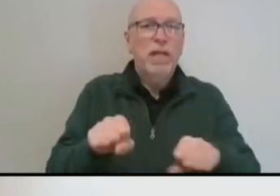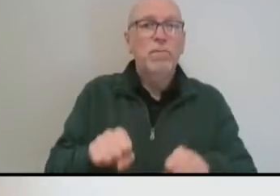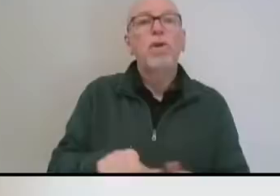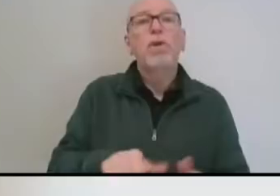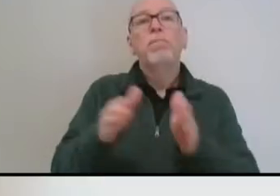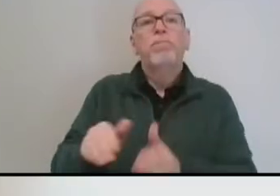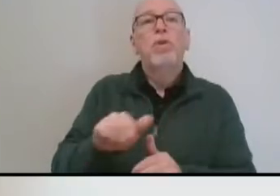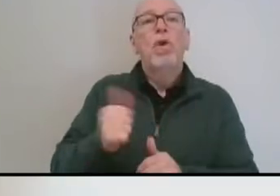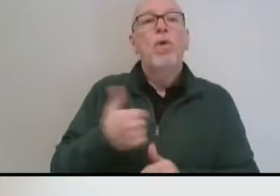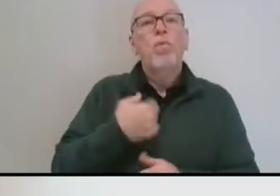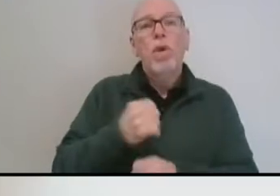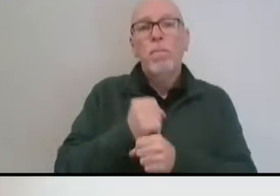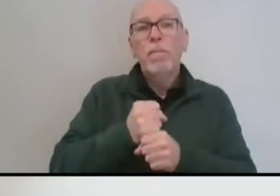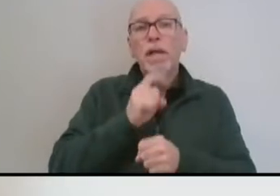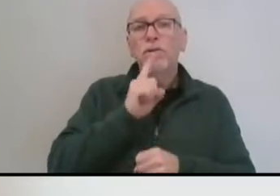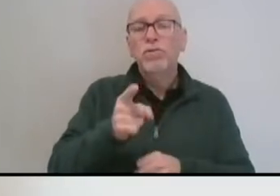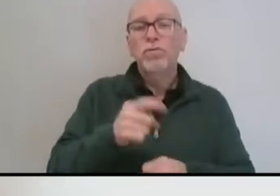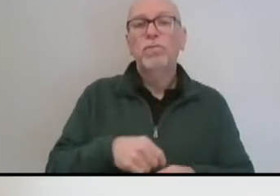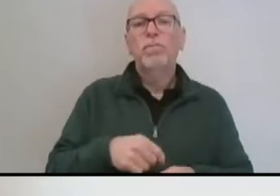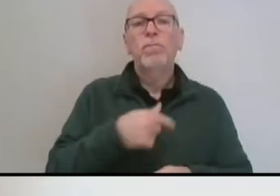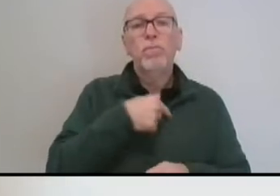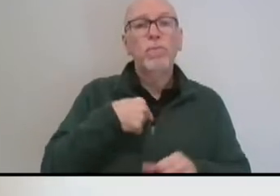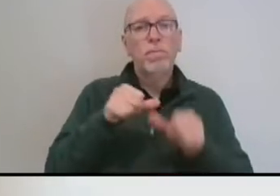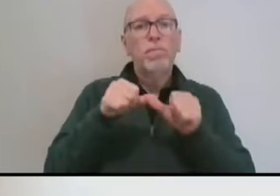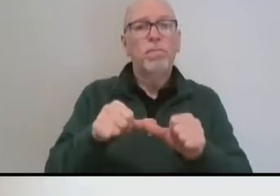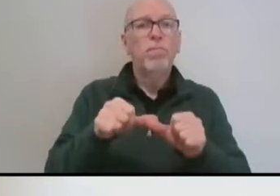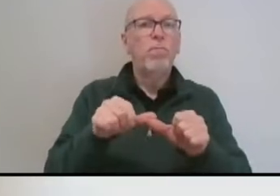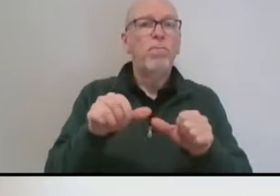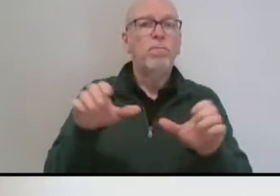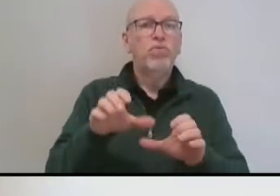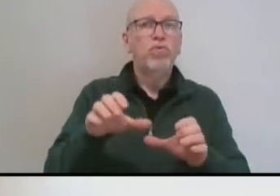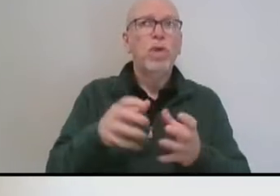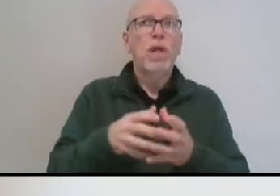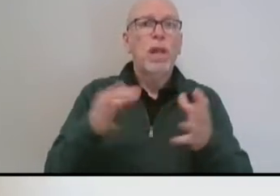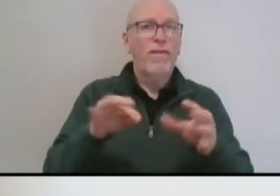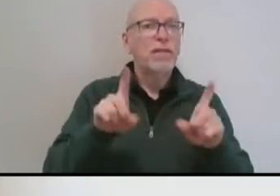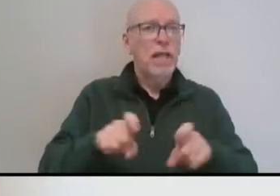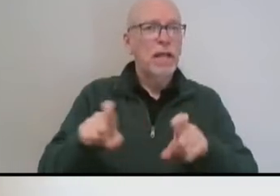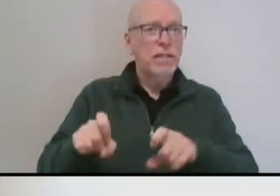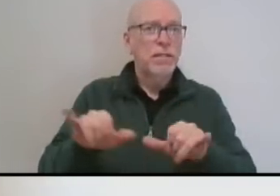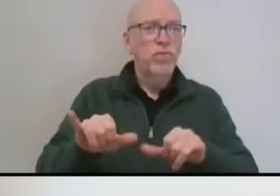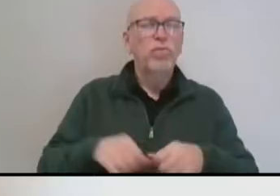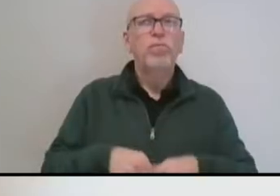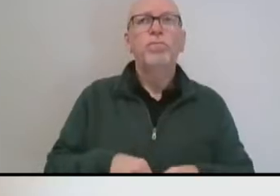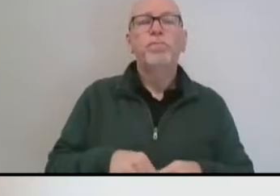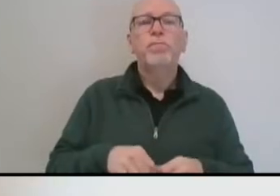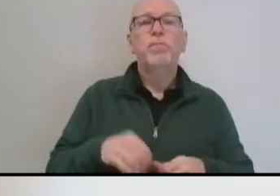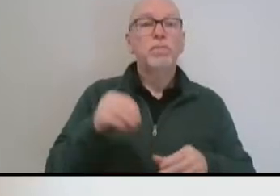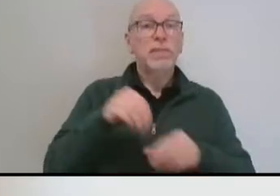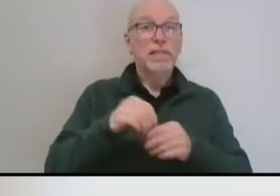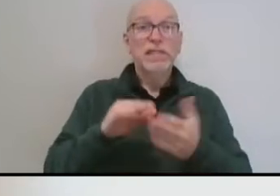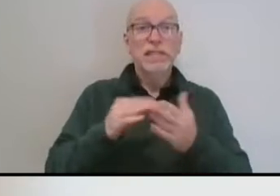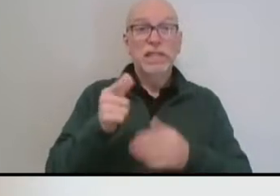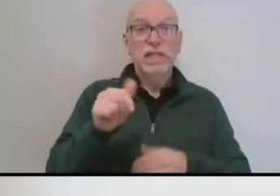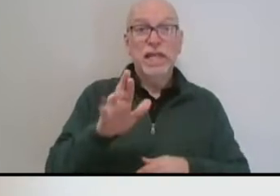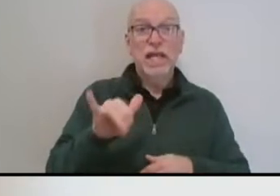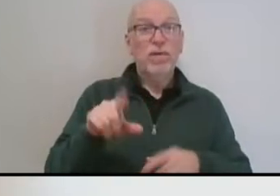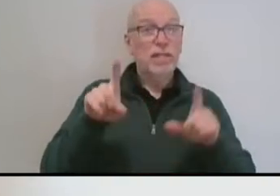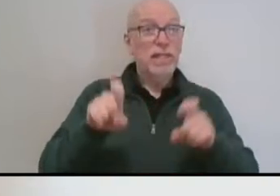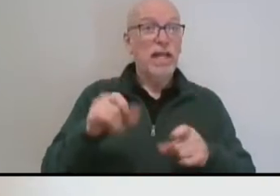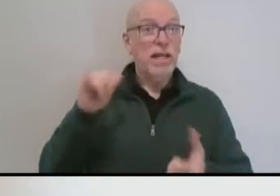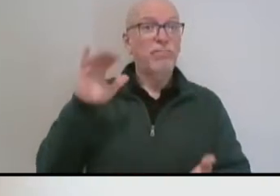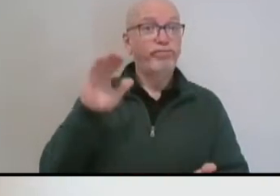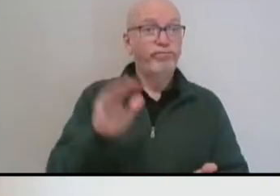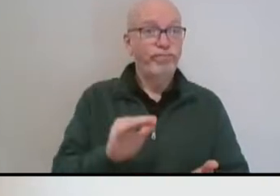to make sure is that we continue to do significant amount of testing. I will tell you, even in the city of Gary, testing is down.